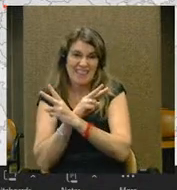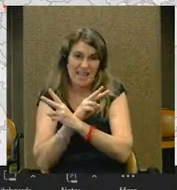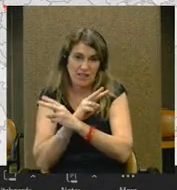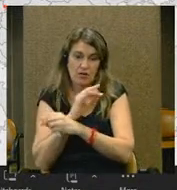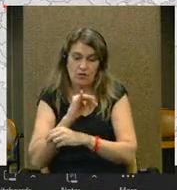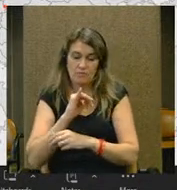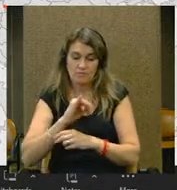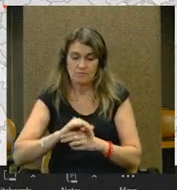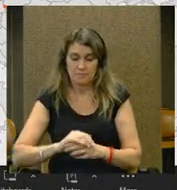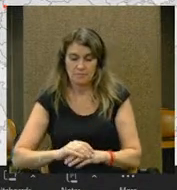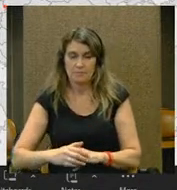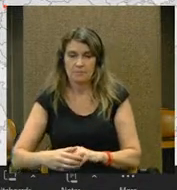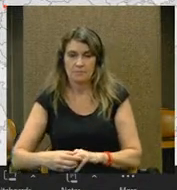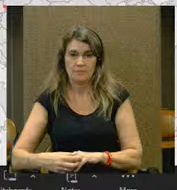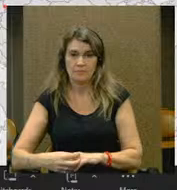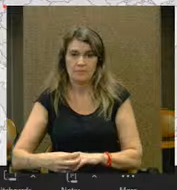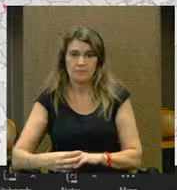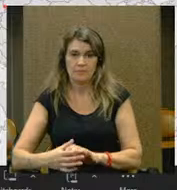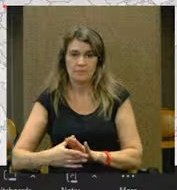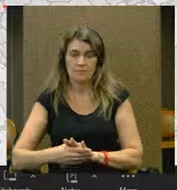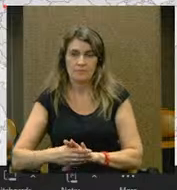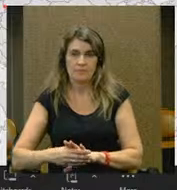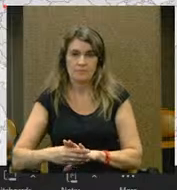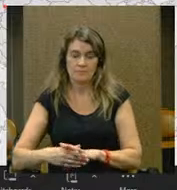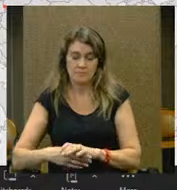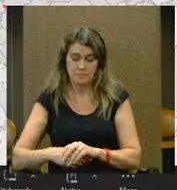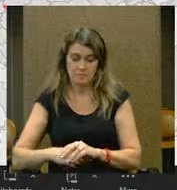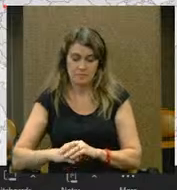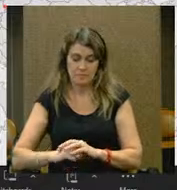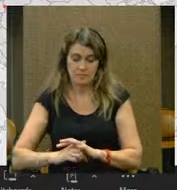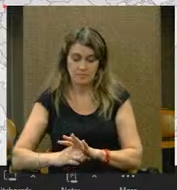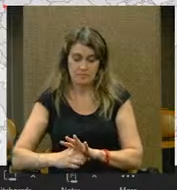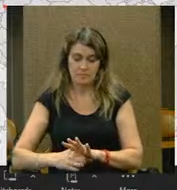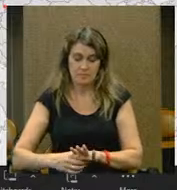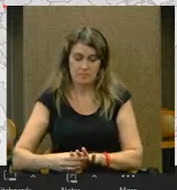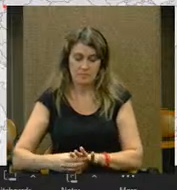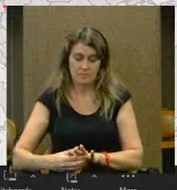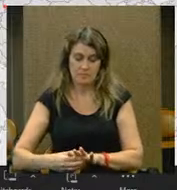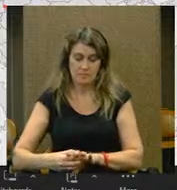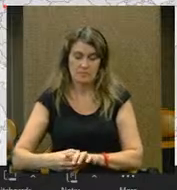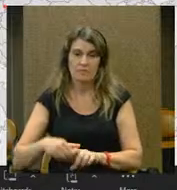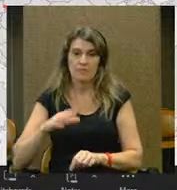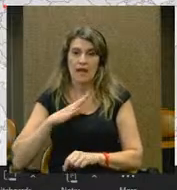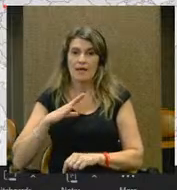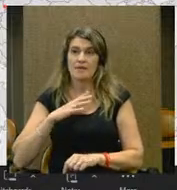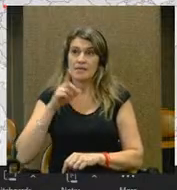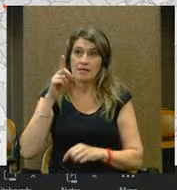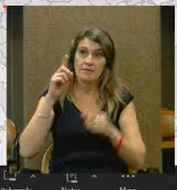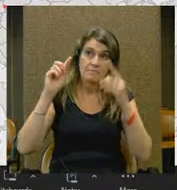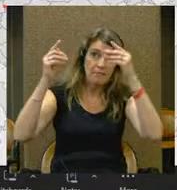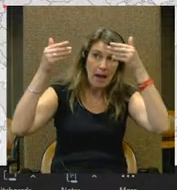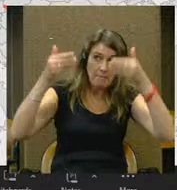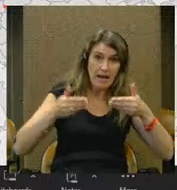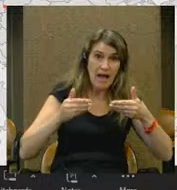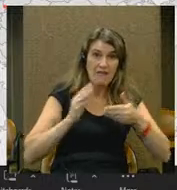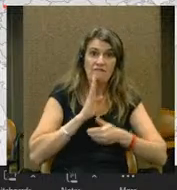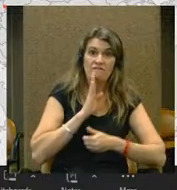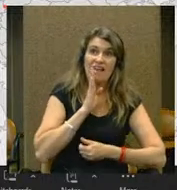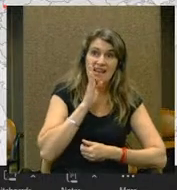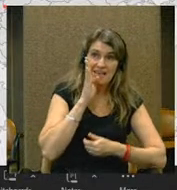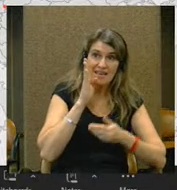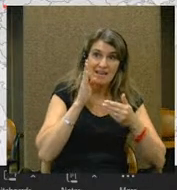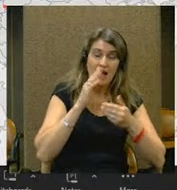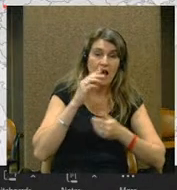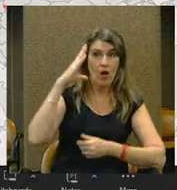2021. And these are mostly situated in Belgium, in the Netherlands, in Germany, and in